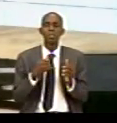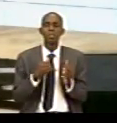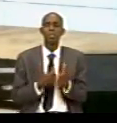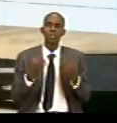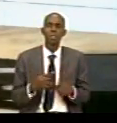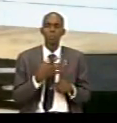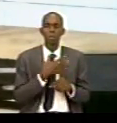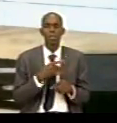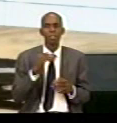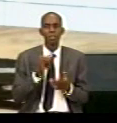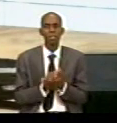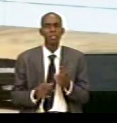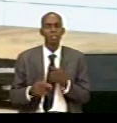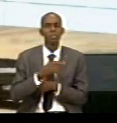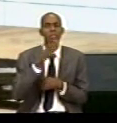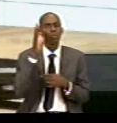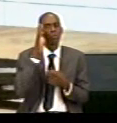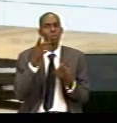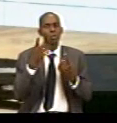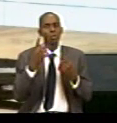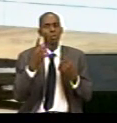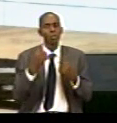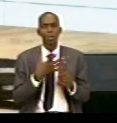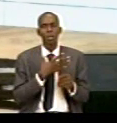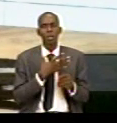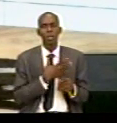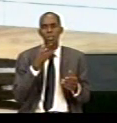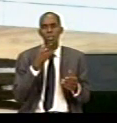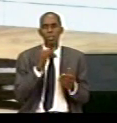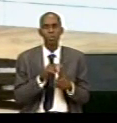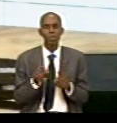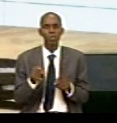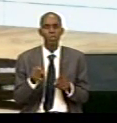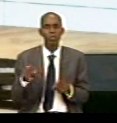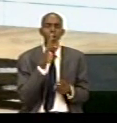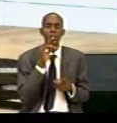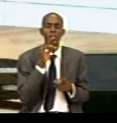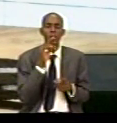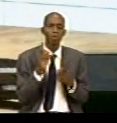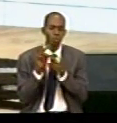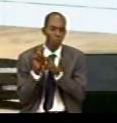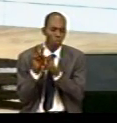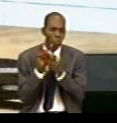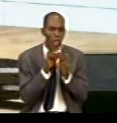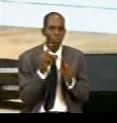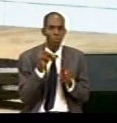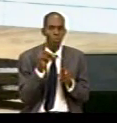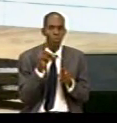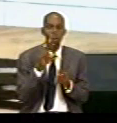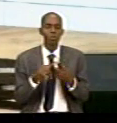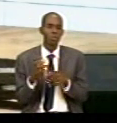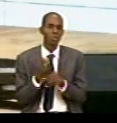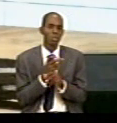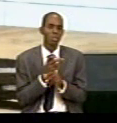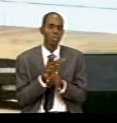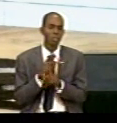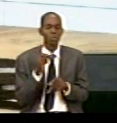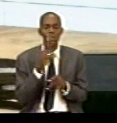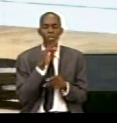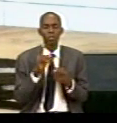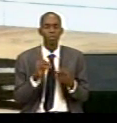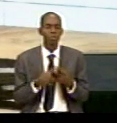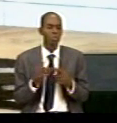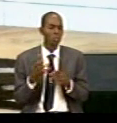will come. It says, but you are to watch, and you are to take care, and you are to take heed,